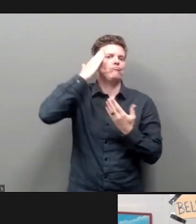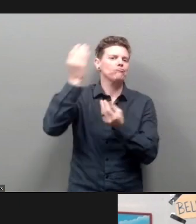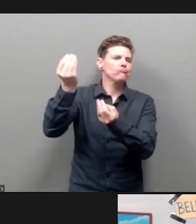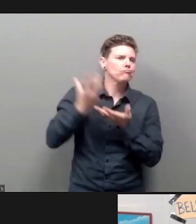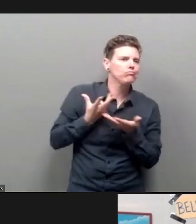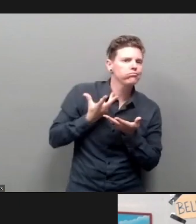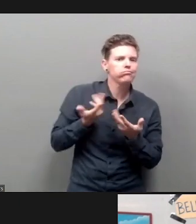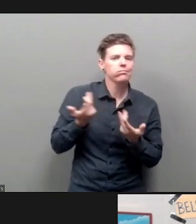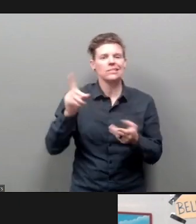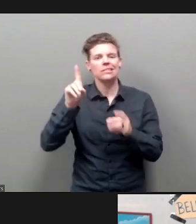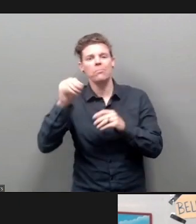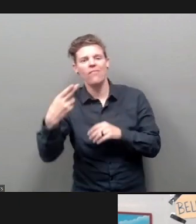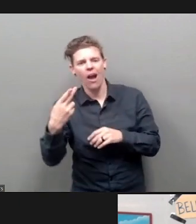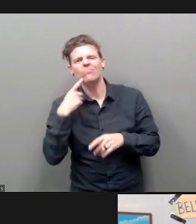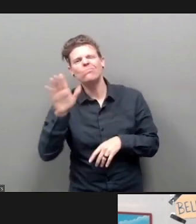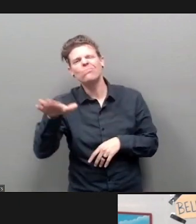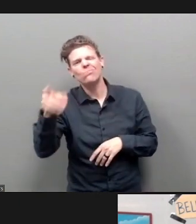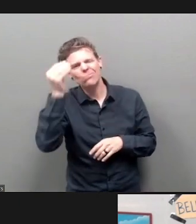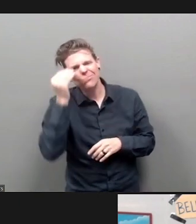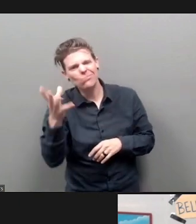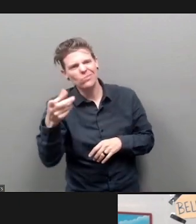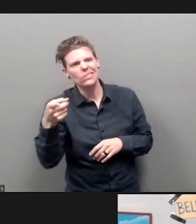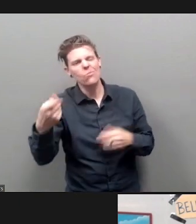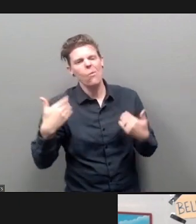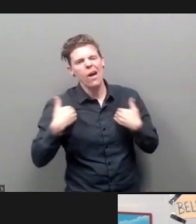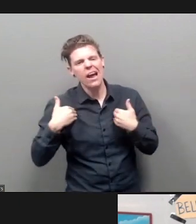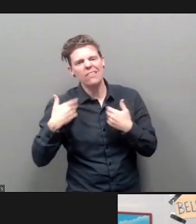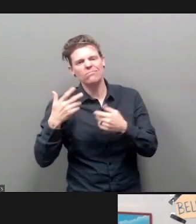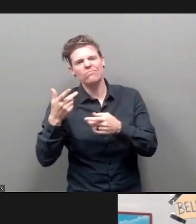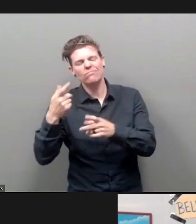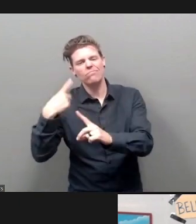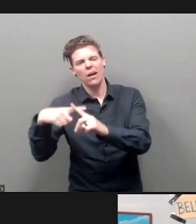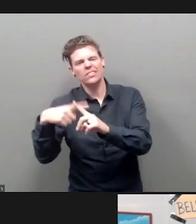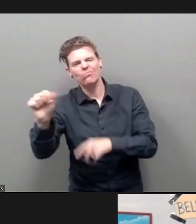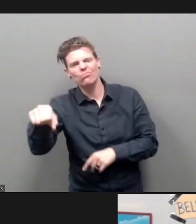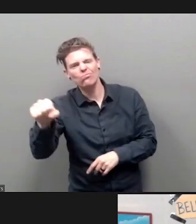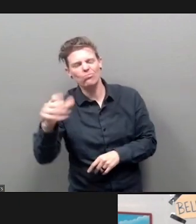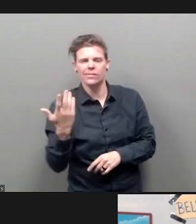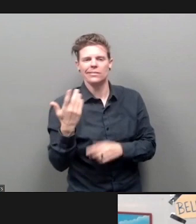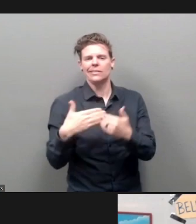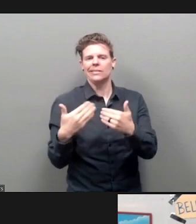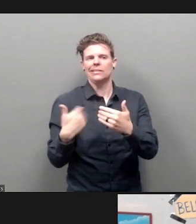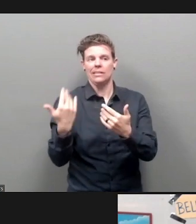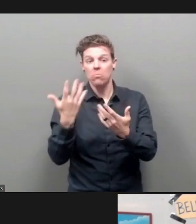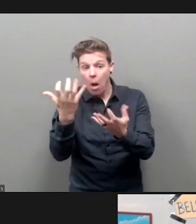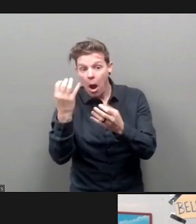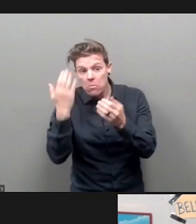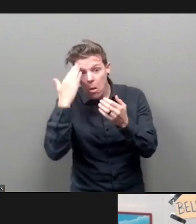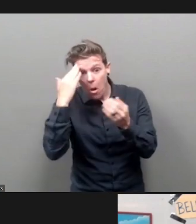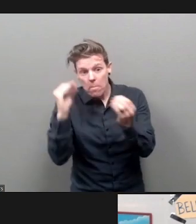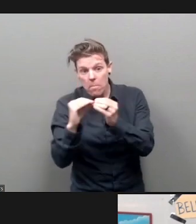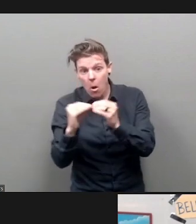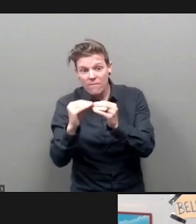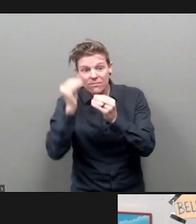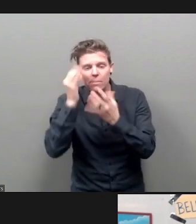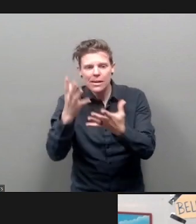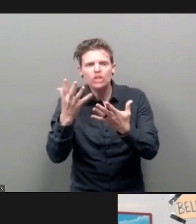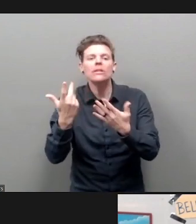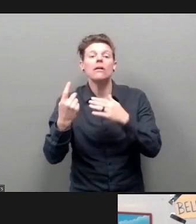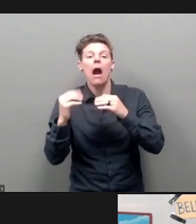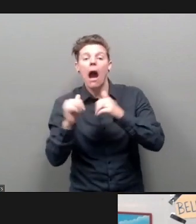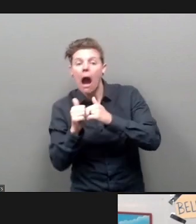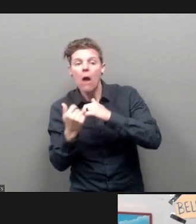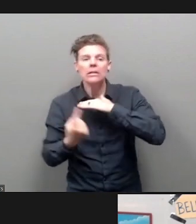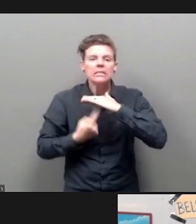test is positive. Click here to do to learn more about isolation and what you should do, and then